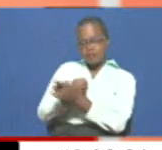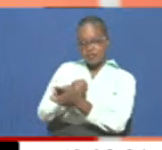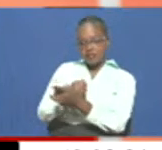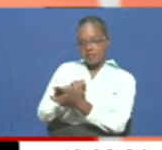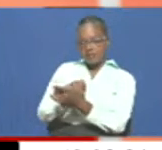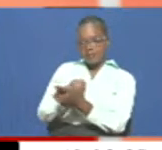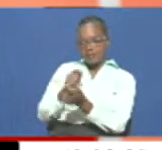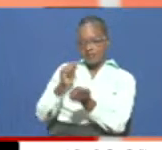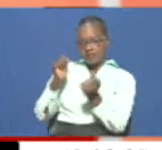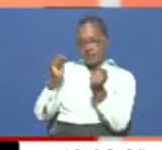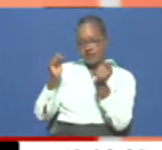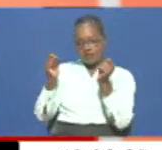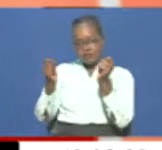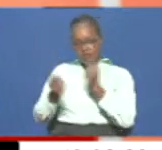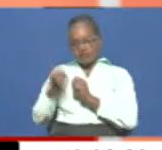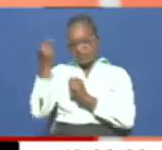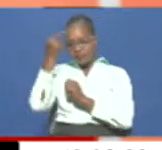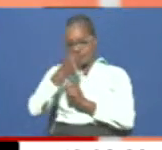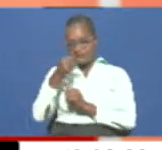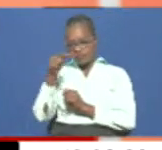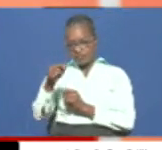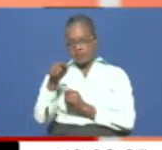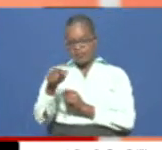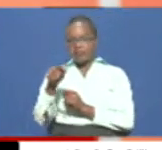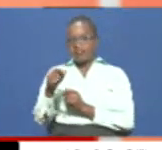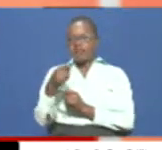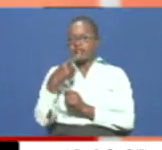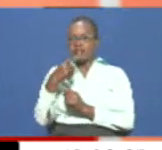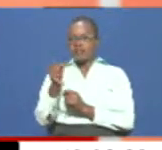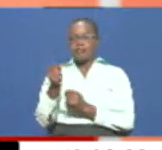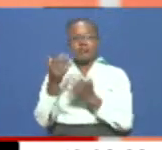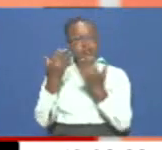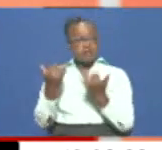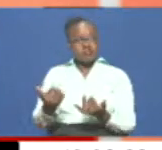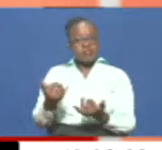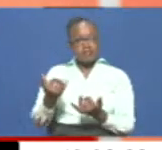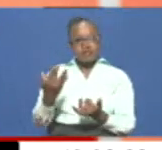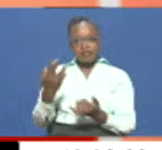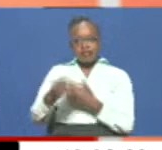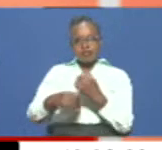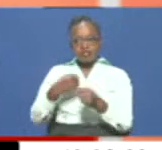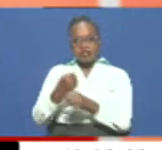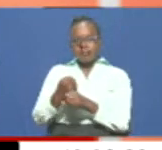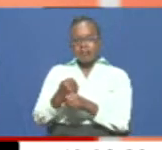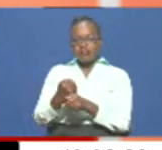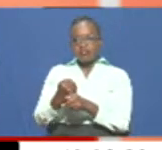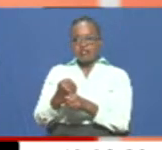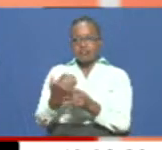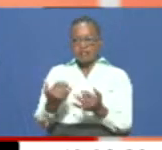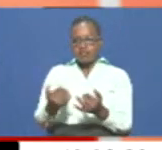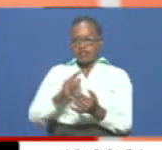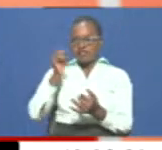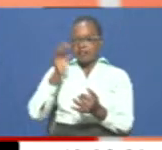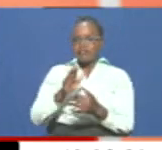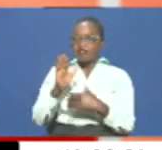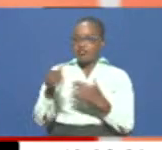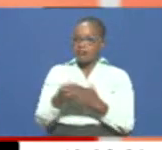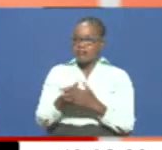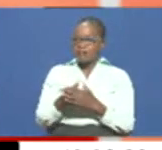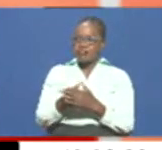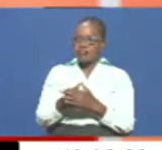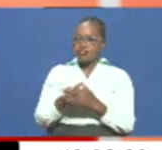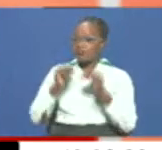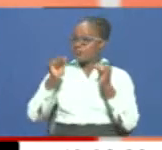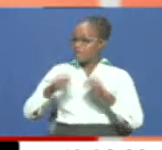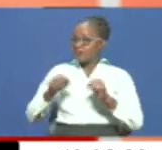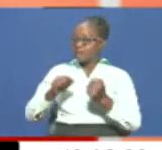change that image. And I believe up to now, 4 years down the line, every Kenyan of goodwill agrees that that has